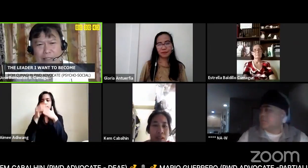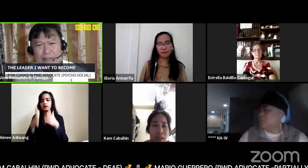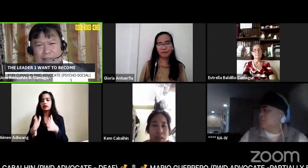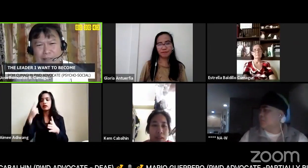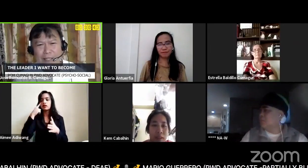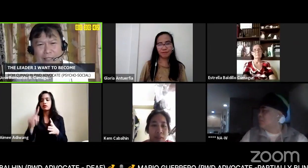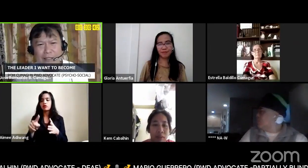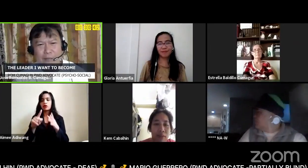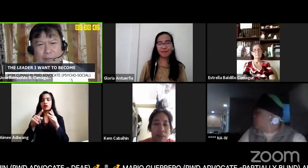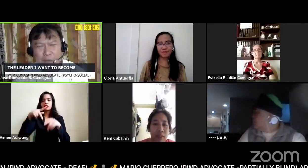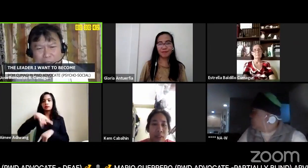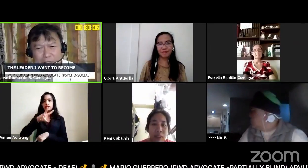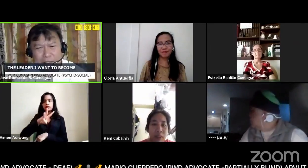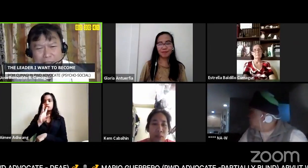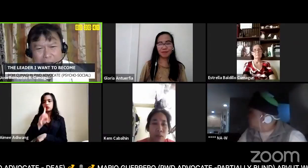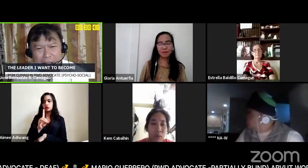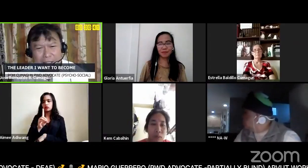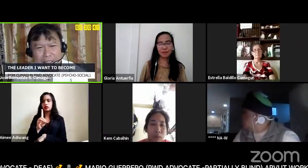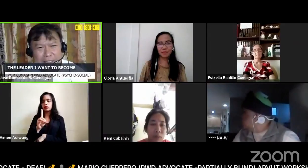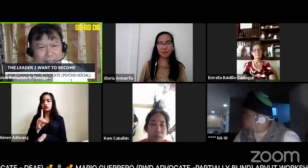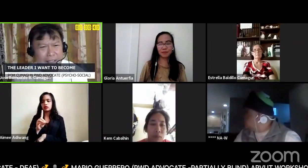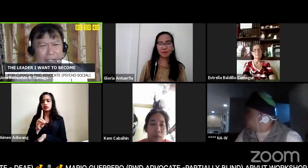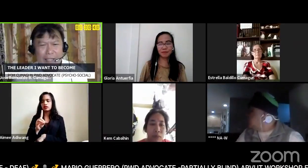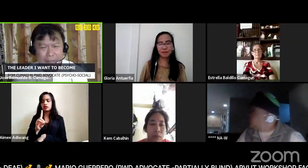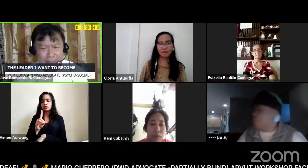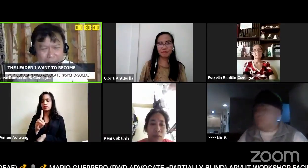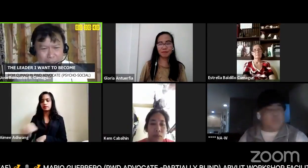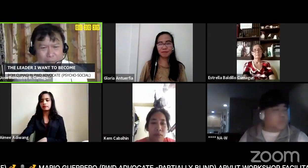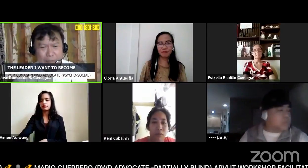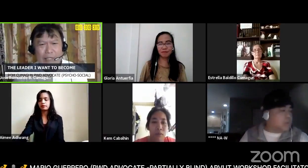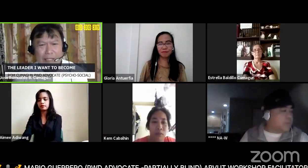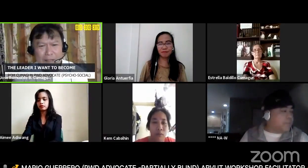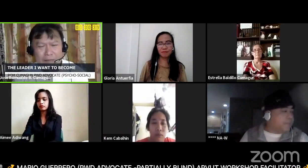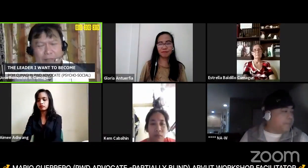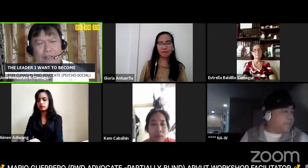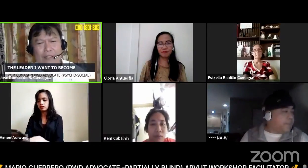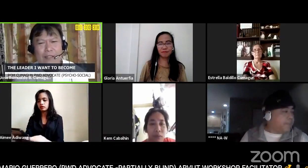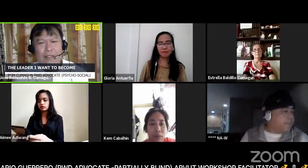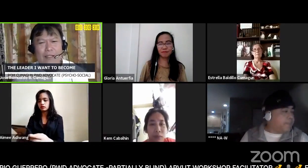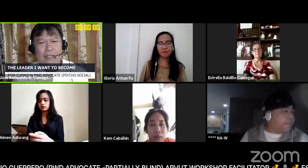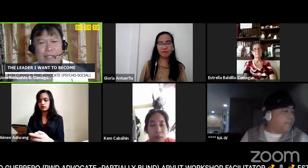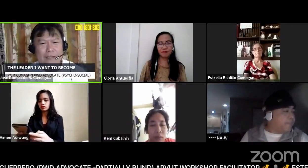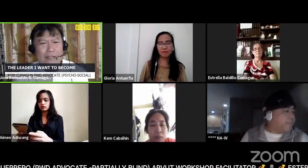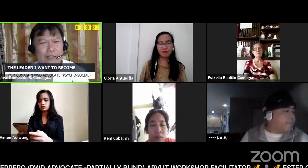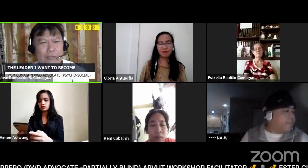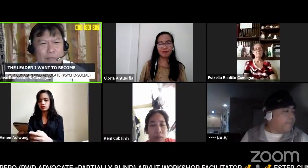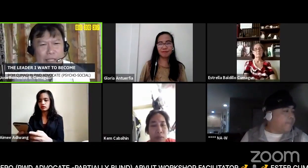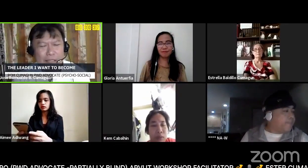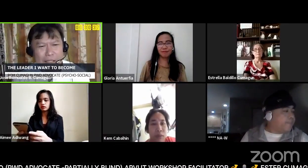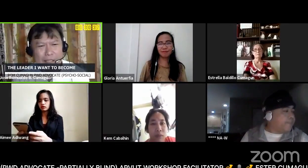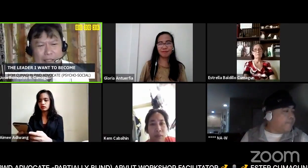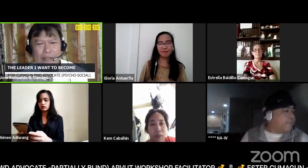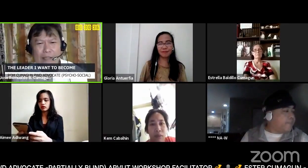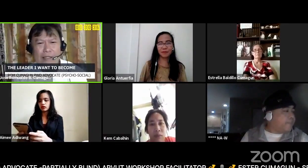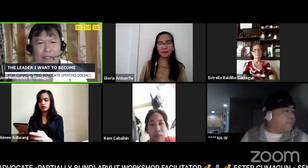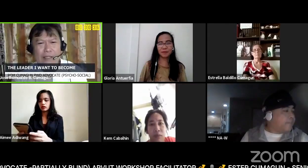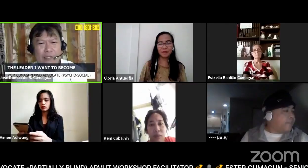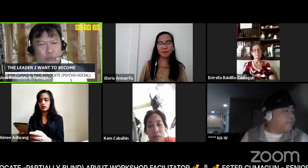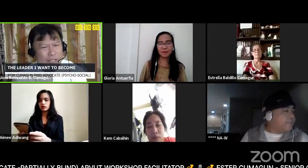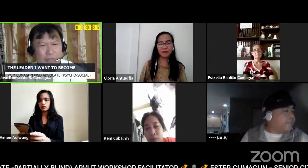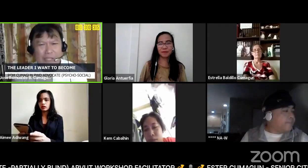with disabilities because I sincerely and deeply believe that